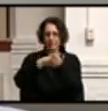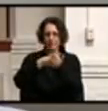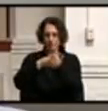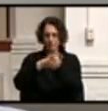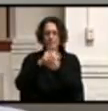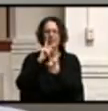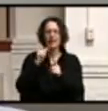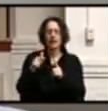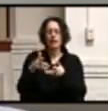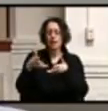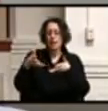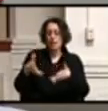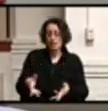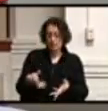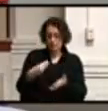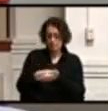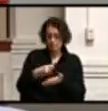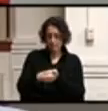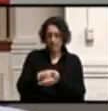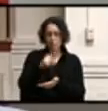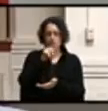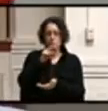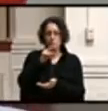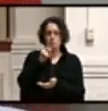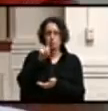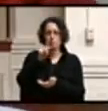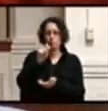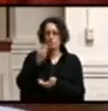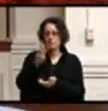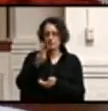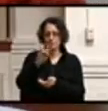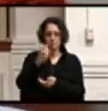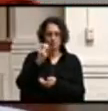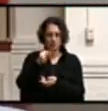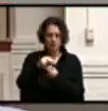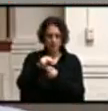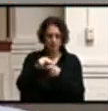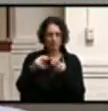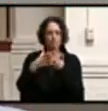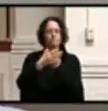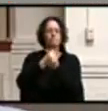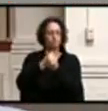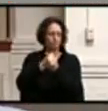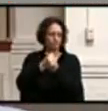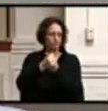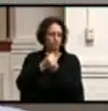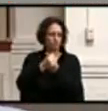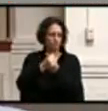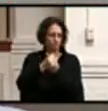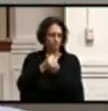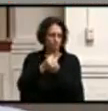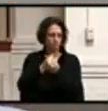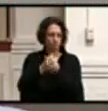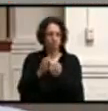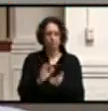little earlier, the $1,647,000, that's the combined assigned fund balance from all three funds.